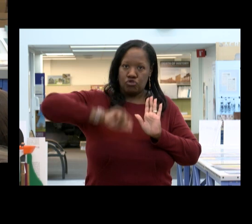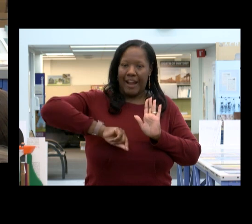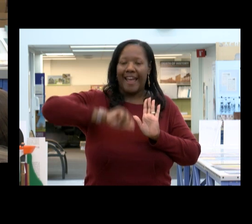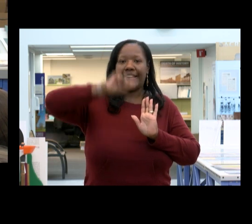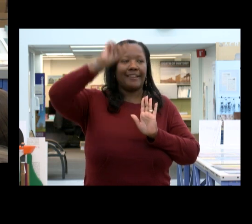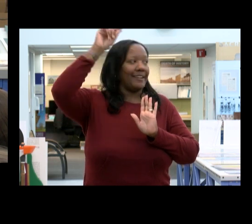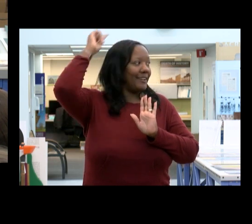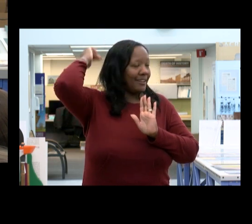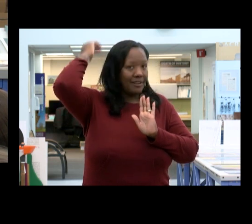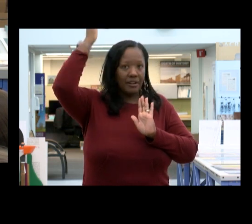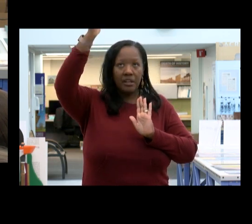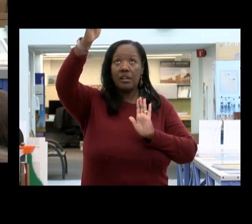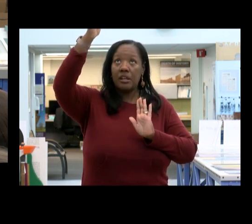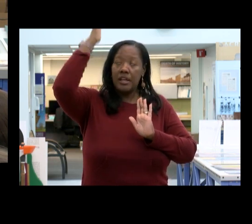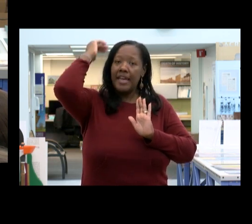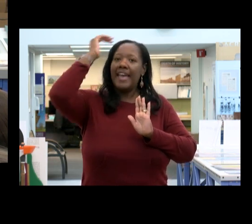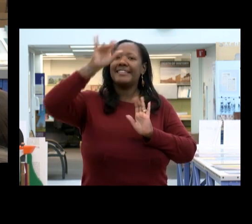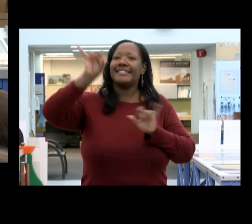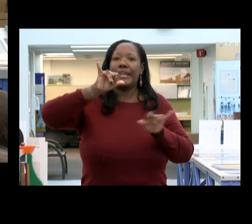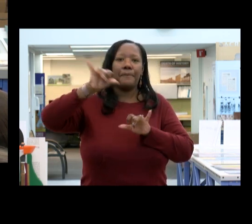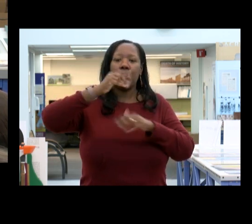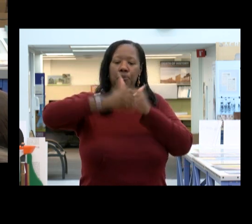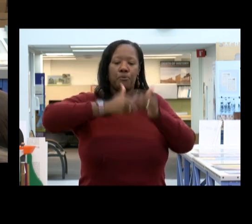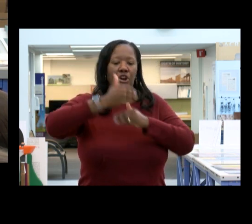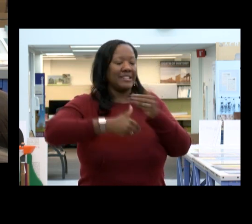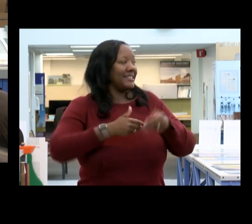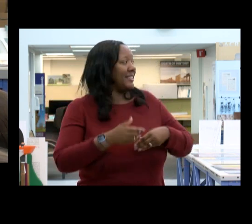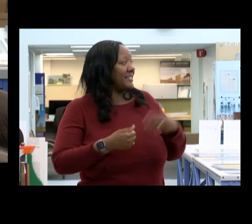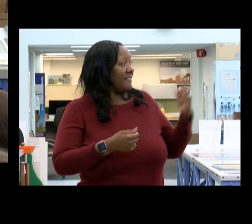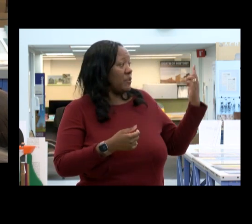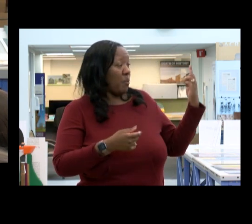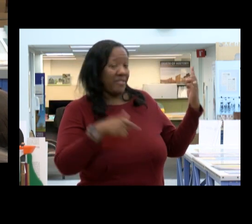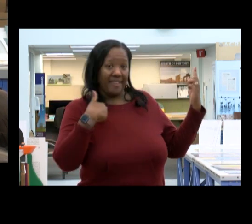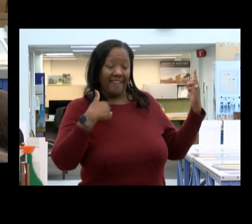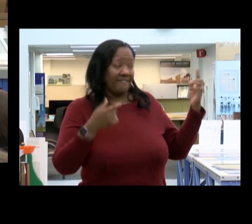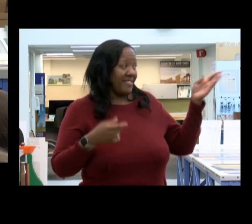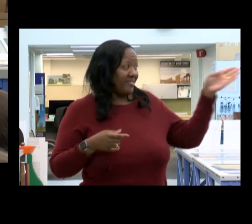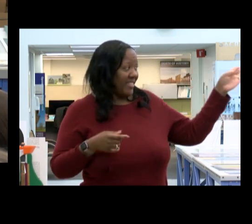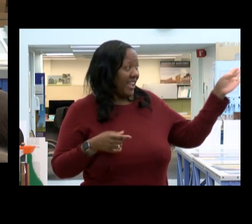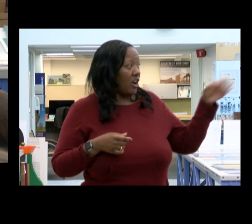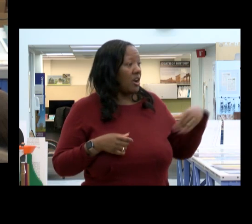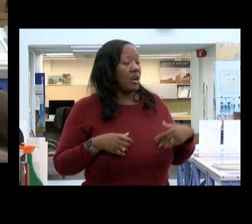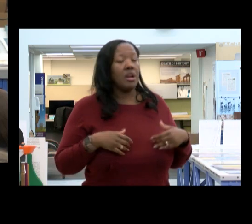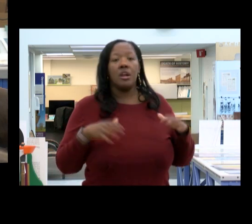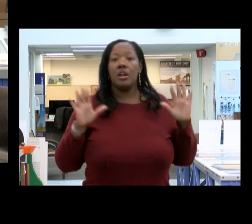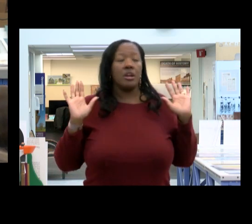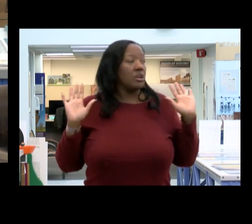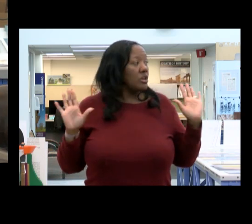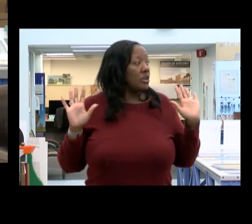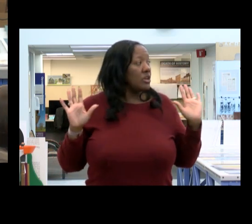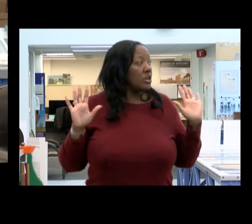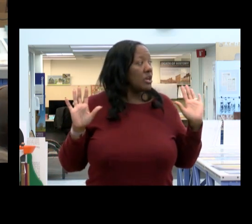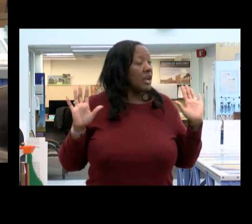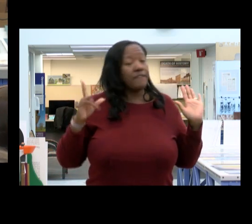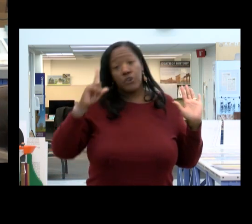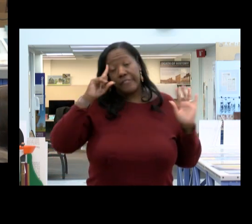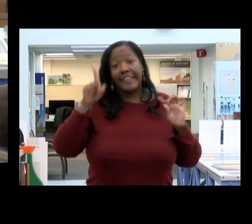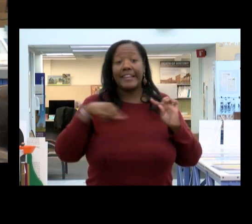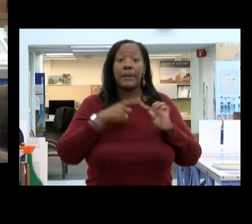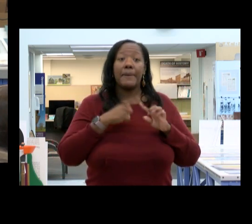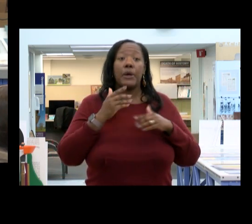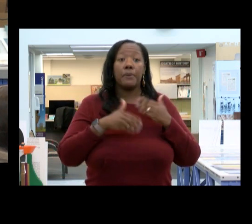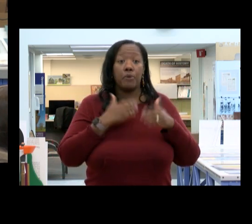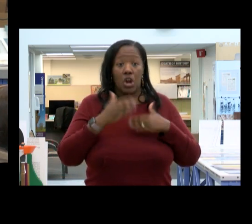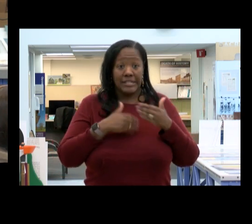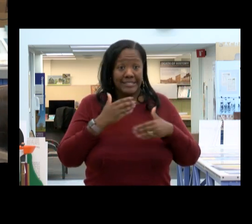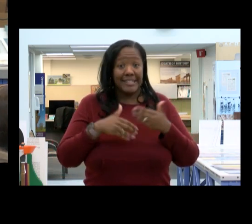what's in there, and all right, there's no media, right? You don't have to put anything on. If you're thinking about the process of silk